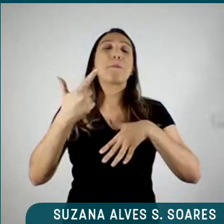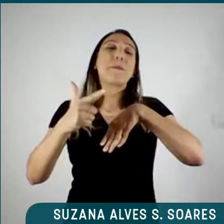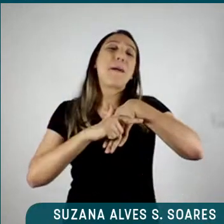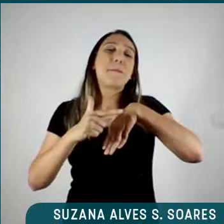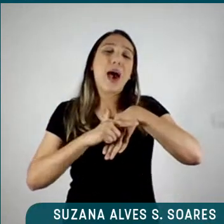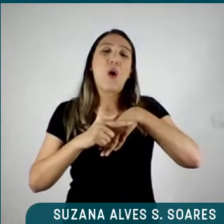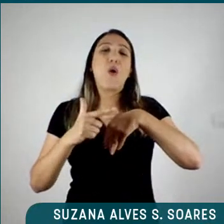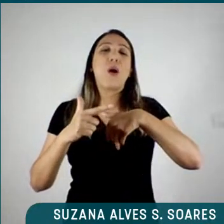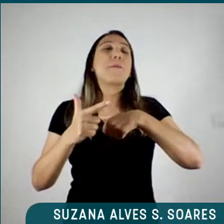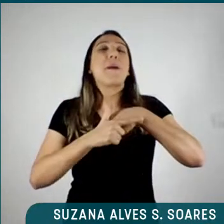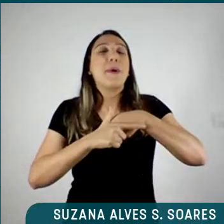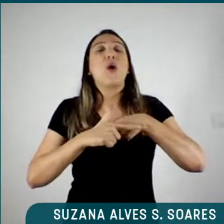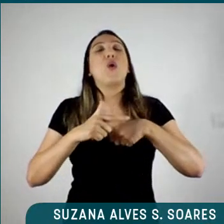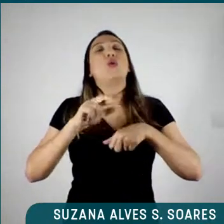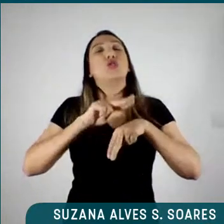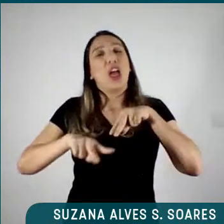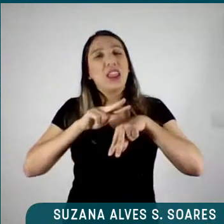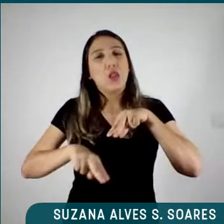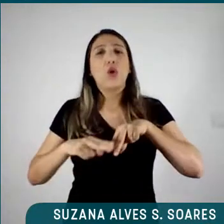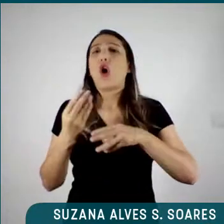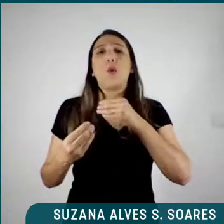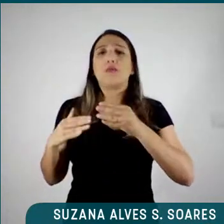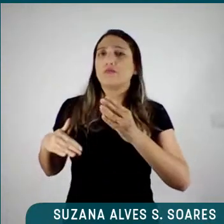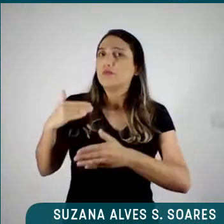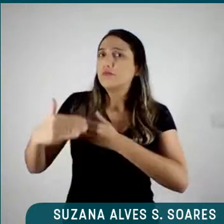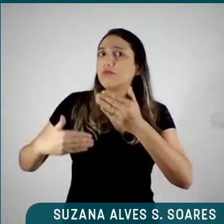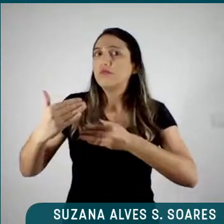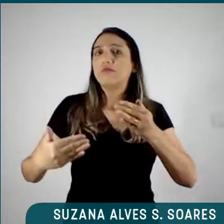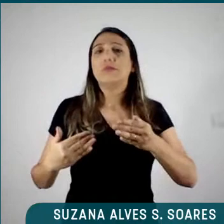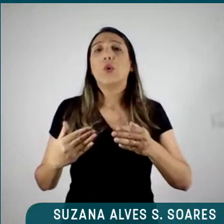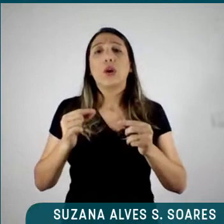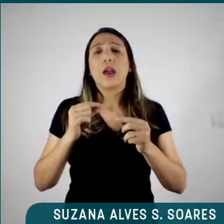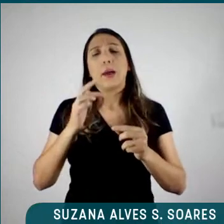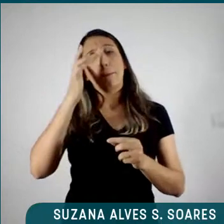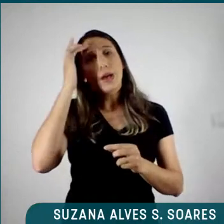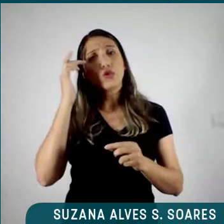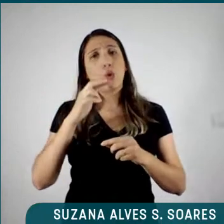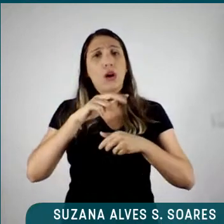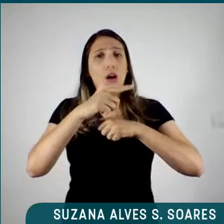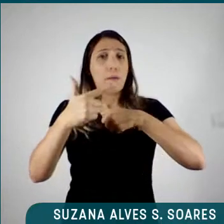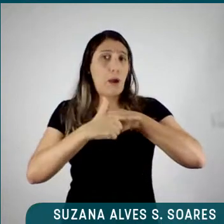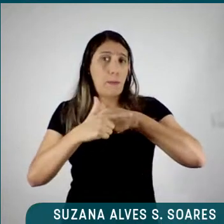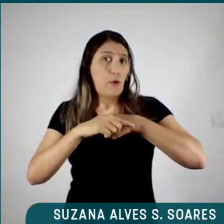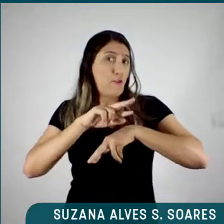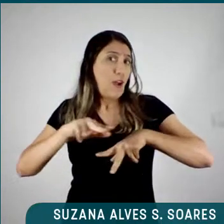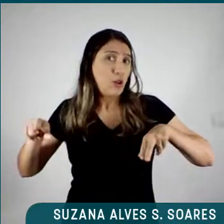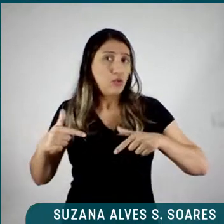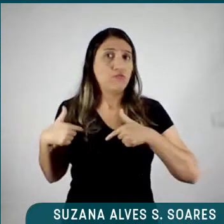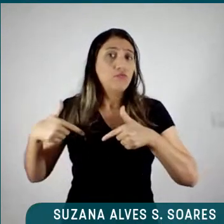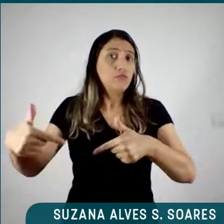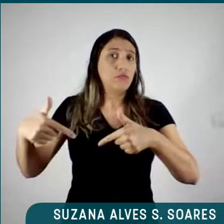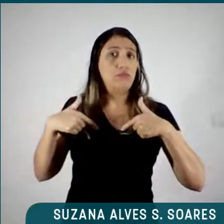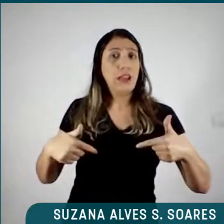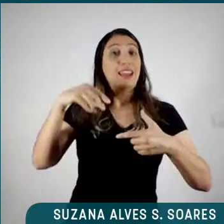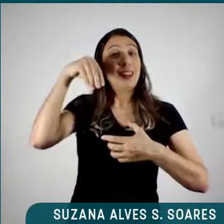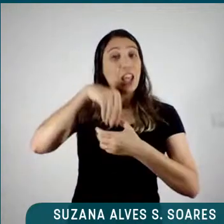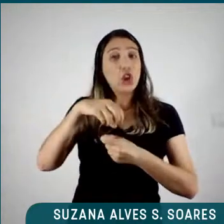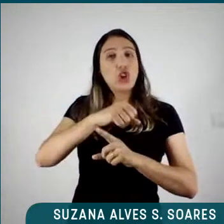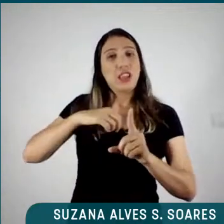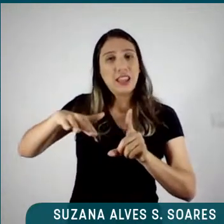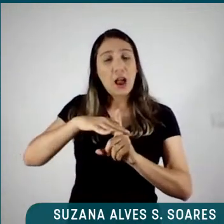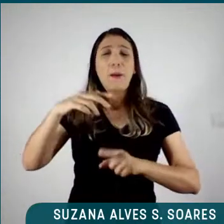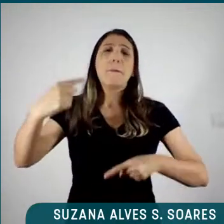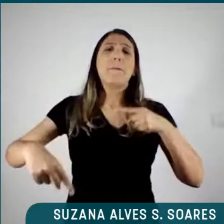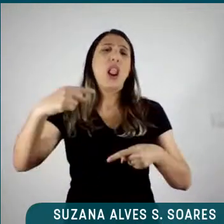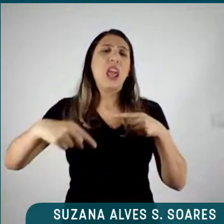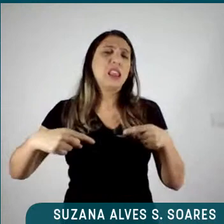gender is something that gender has been built up in a certain way, has been constructed in